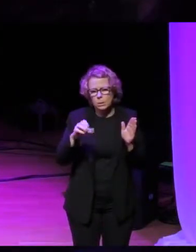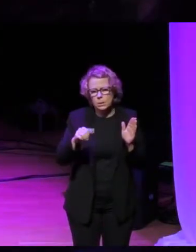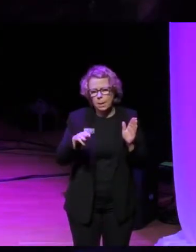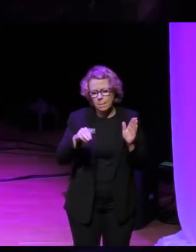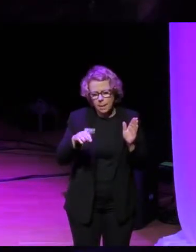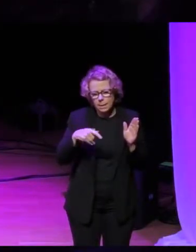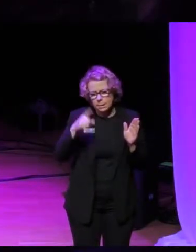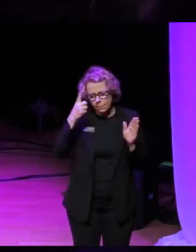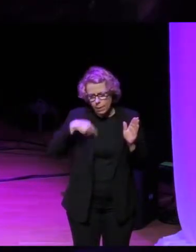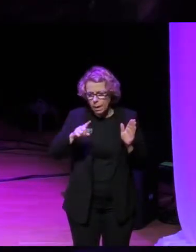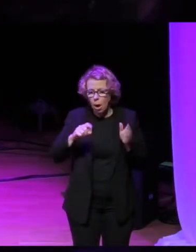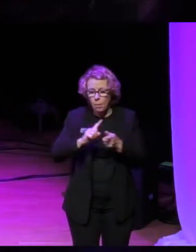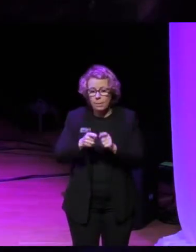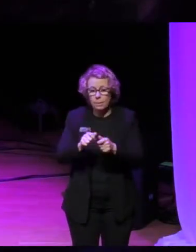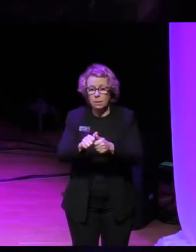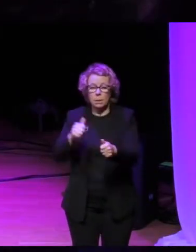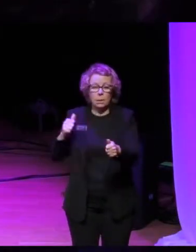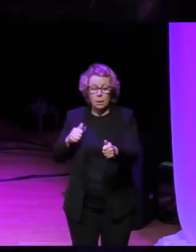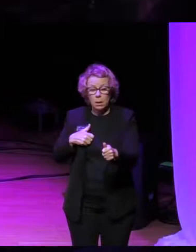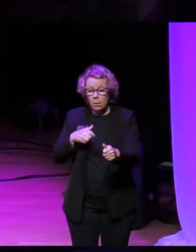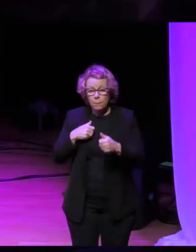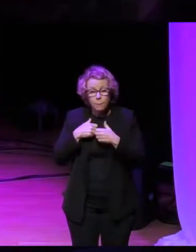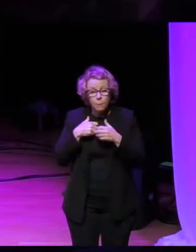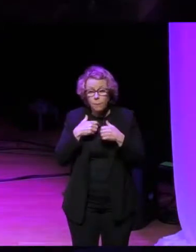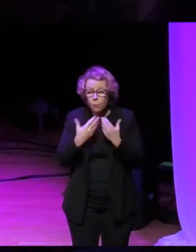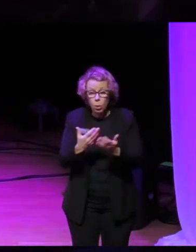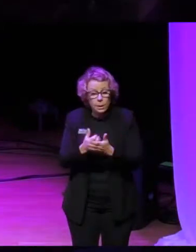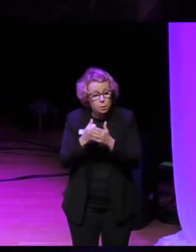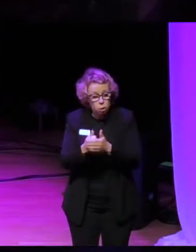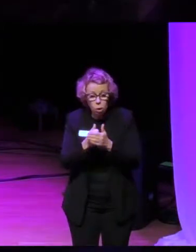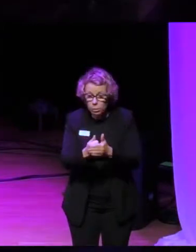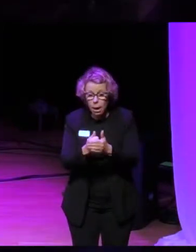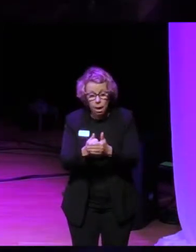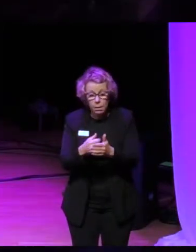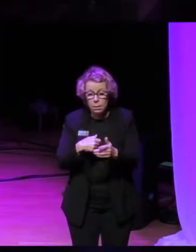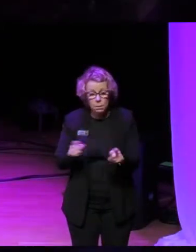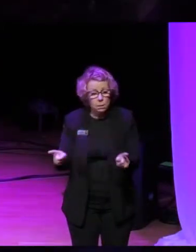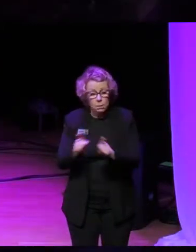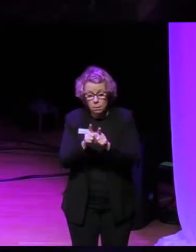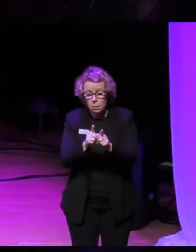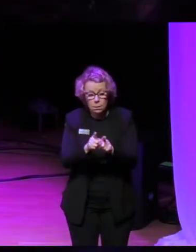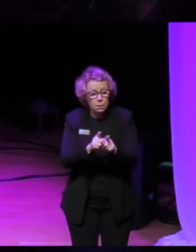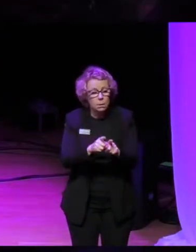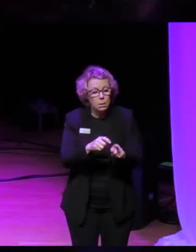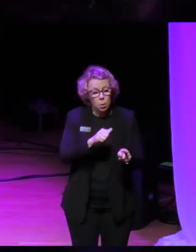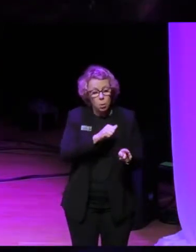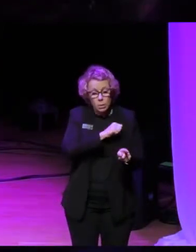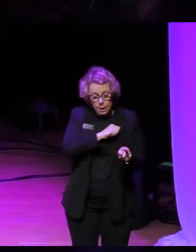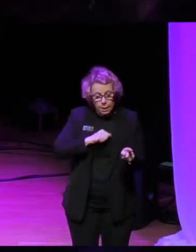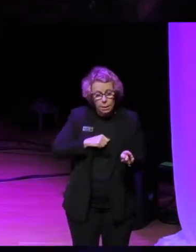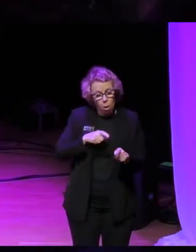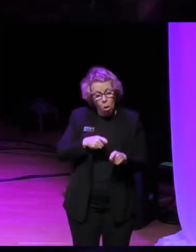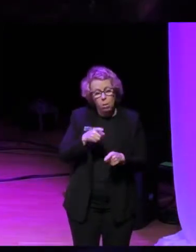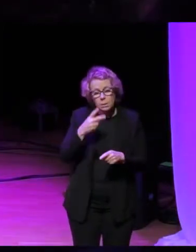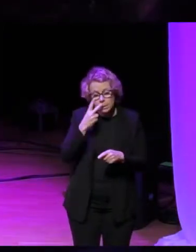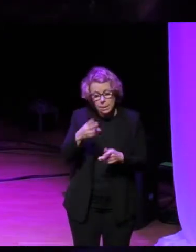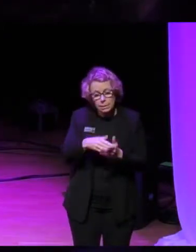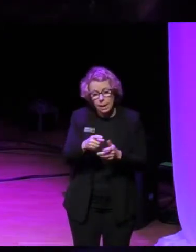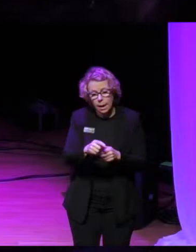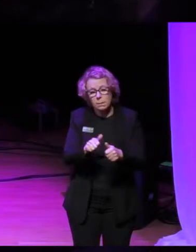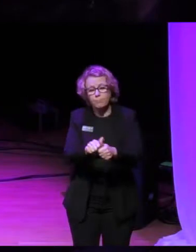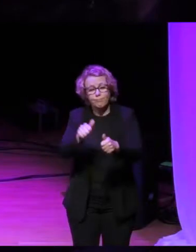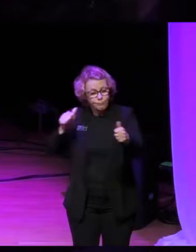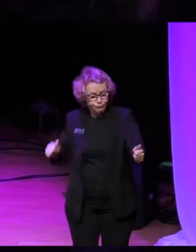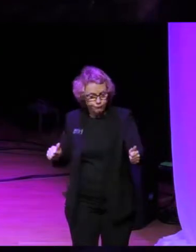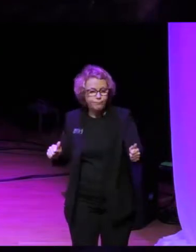been separated from their daughter or denied their parental rights with no procedure whatsoever, that the government had in effect removed their